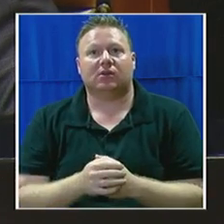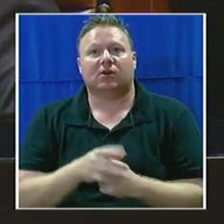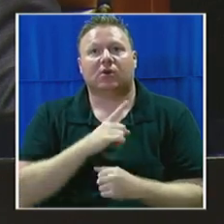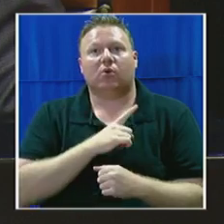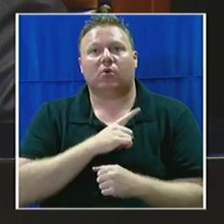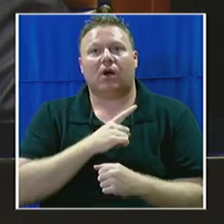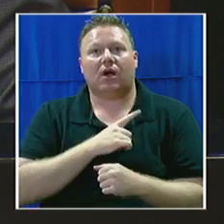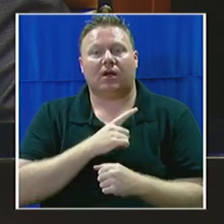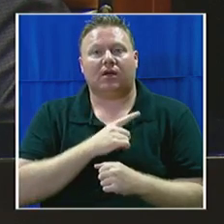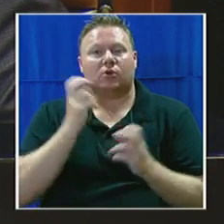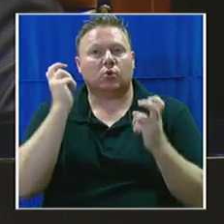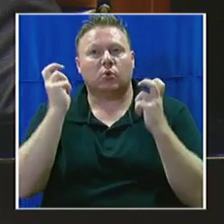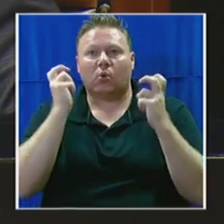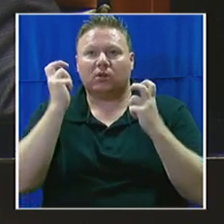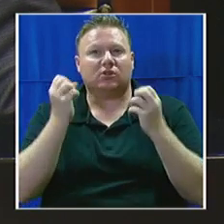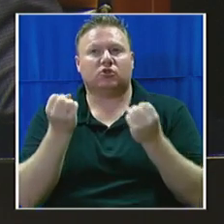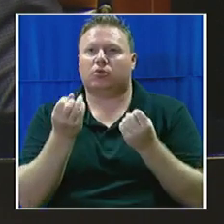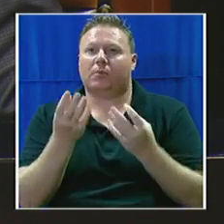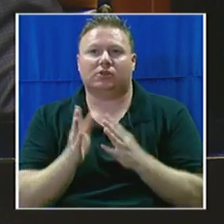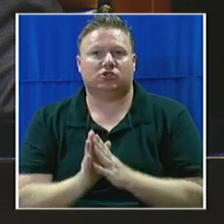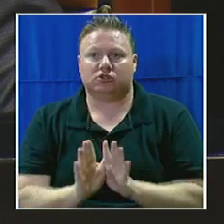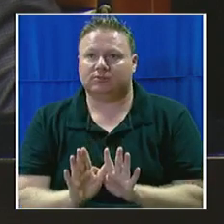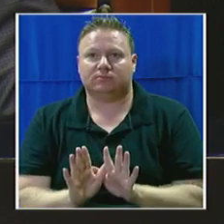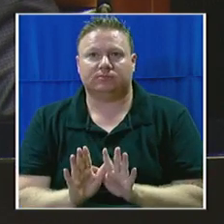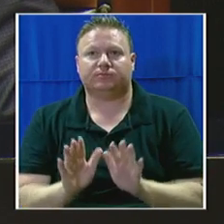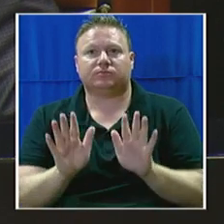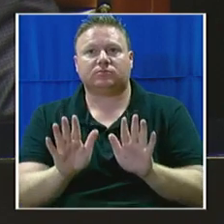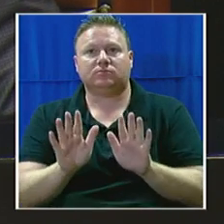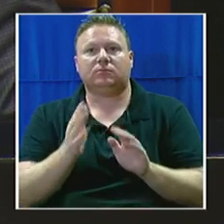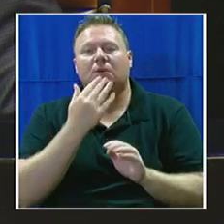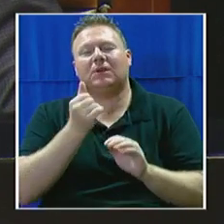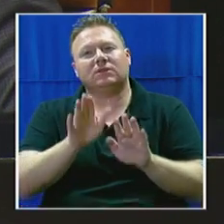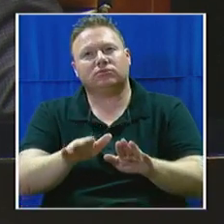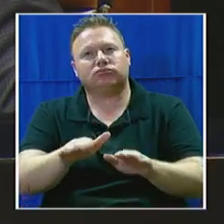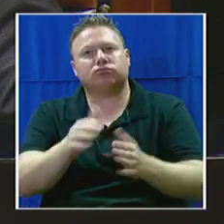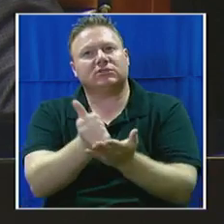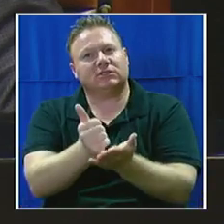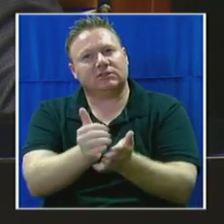the level of noise. Could you please nishayele phansi?